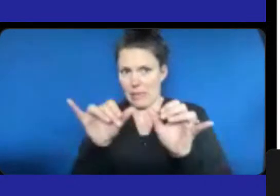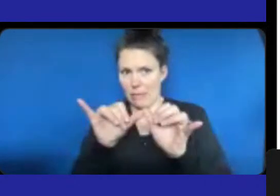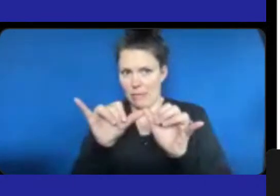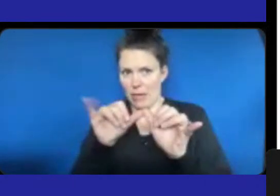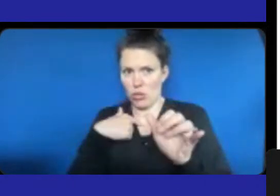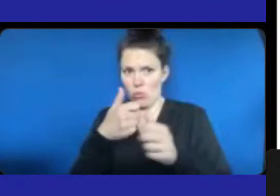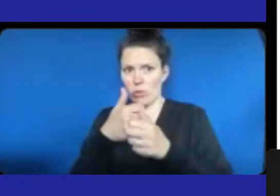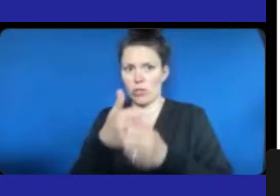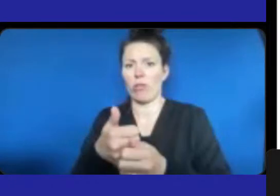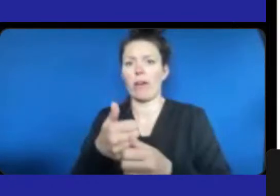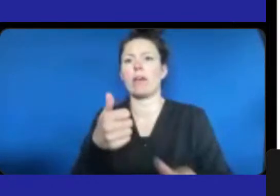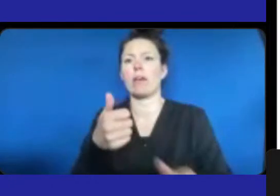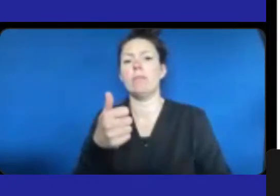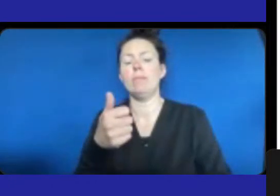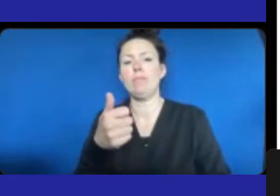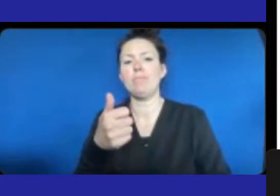the